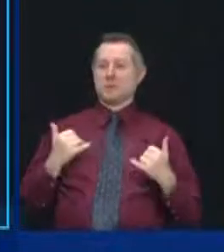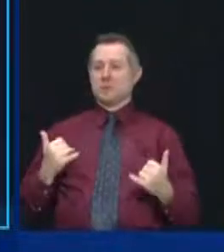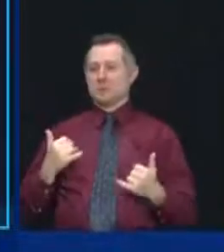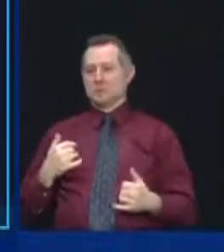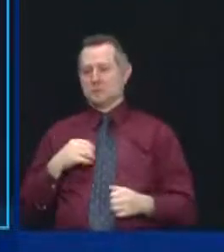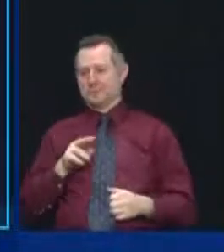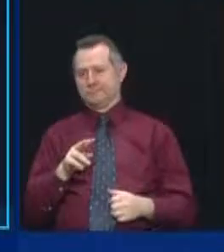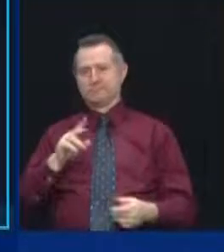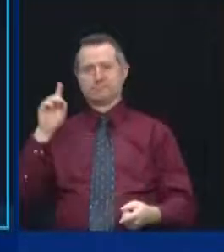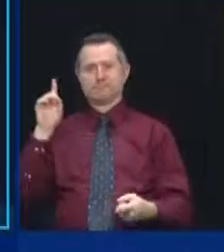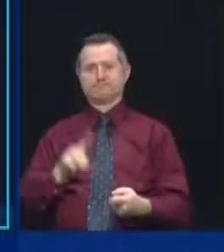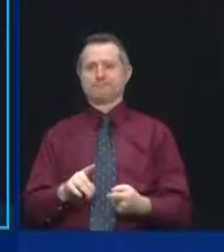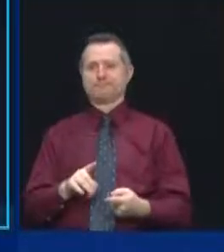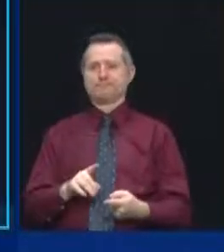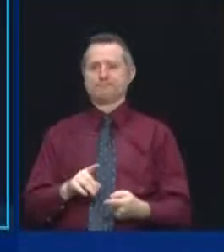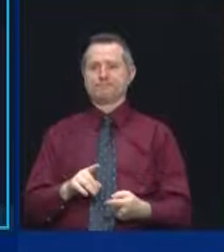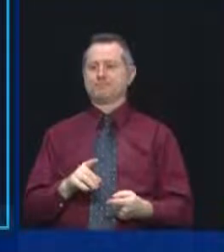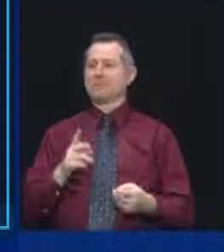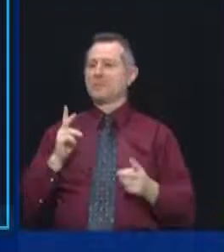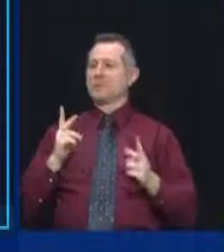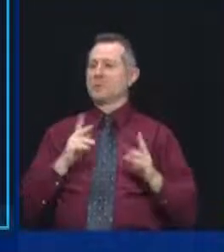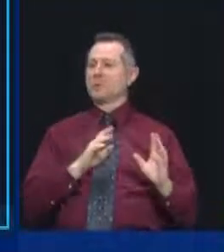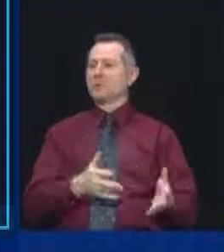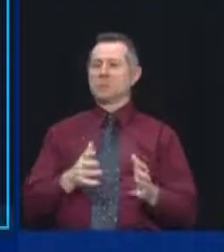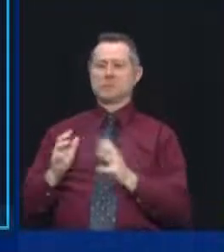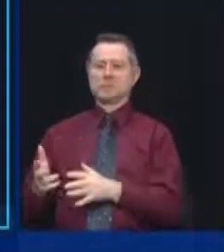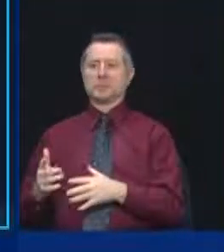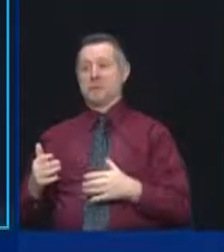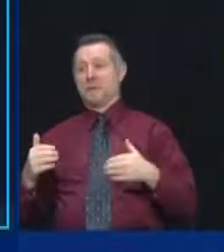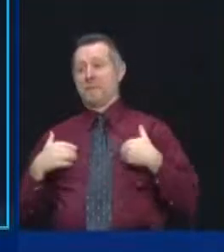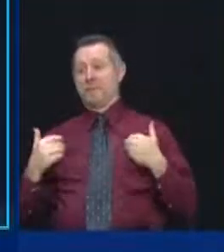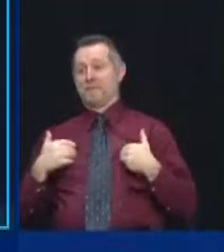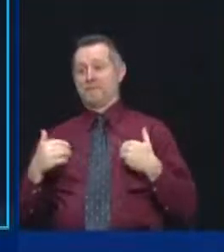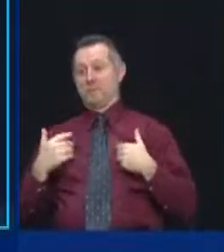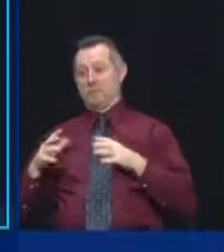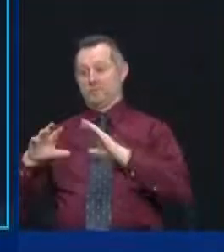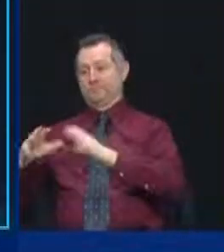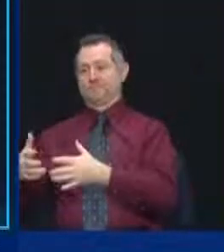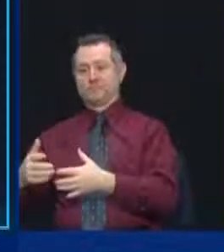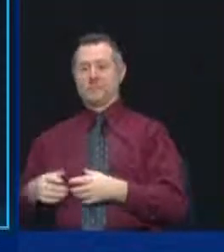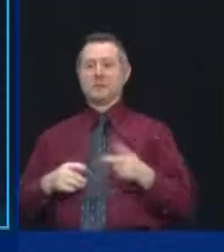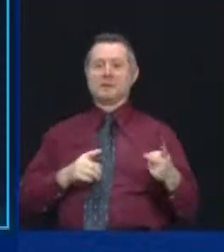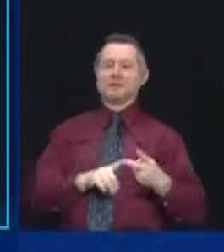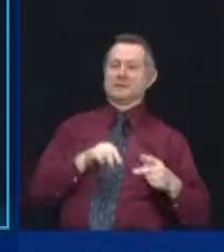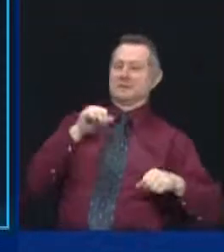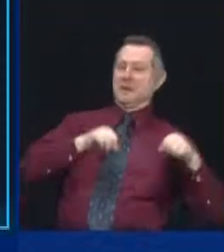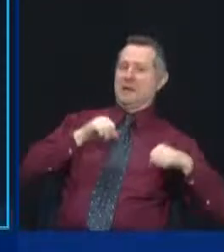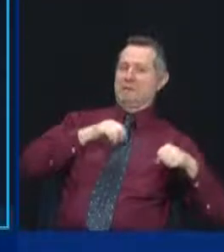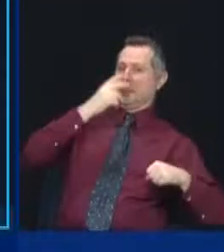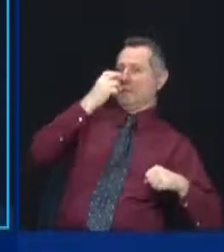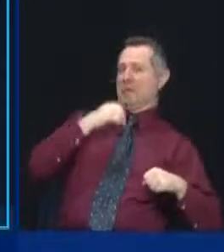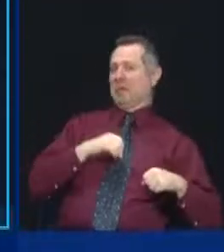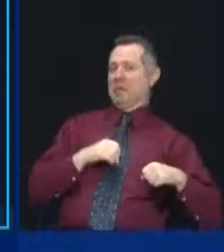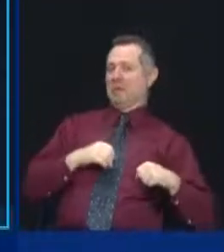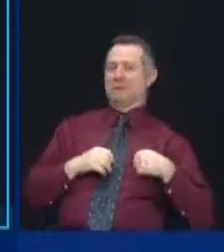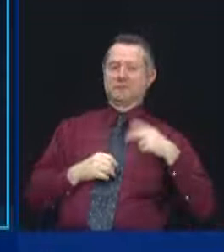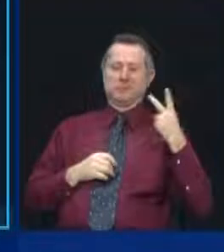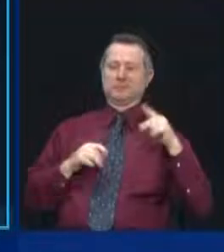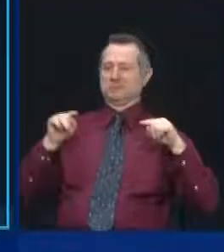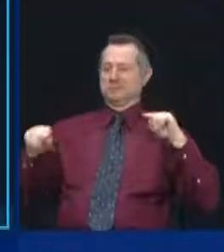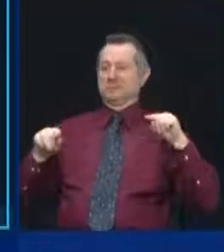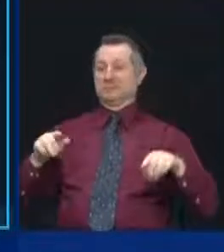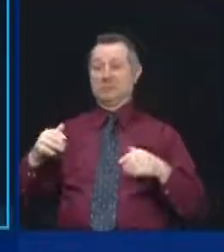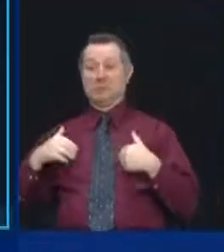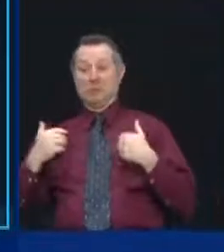them two groups, the youthful and the doubtful. Youthful, because in truth they have been less of an